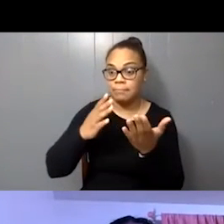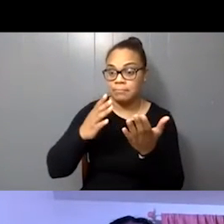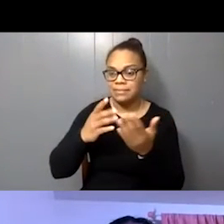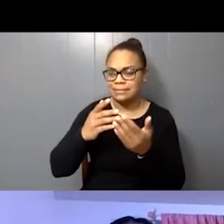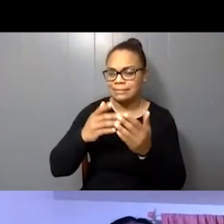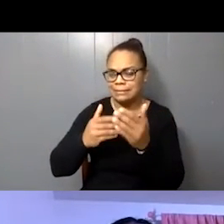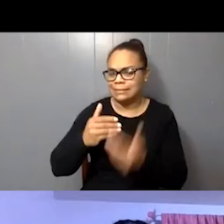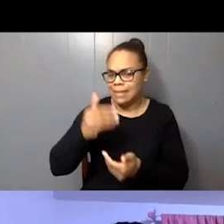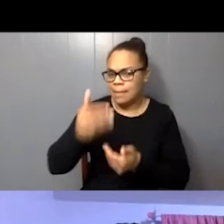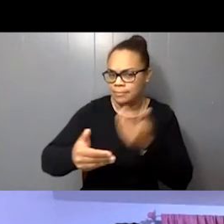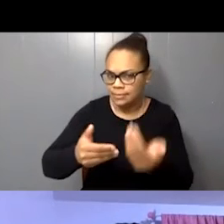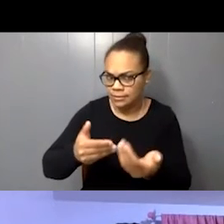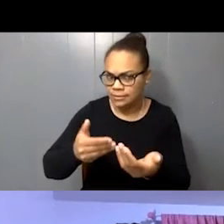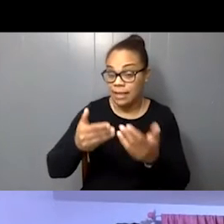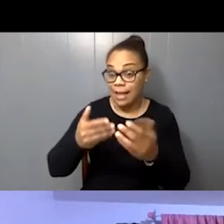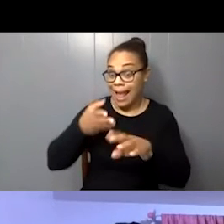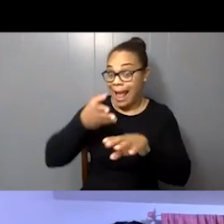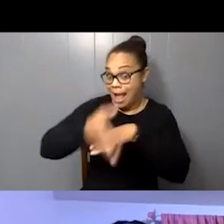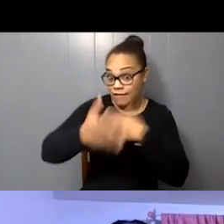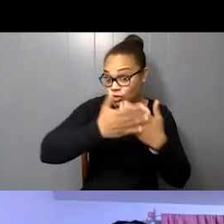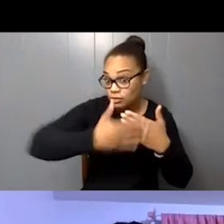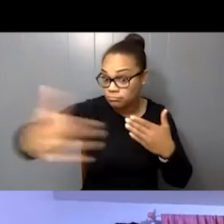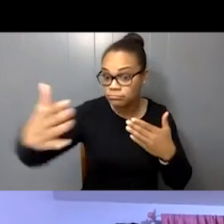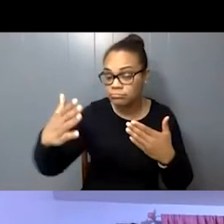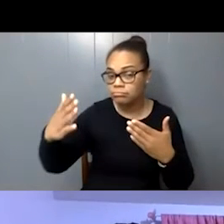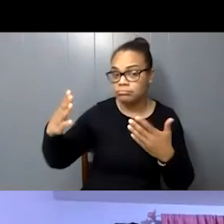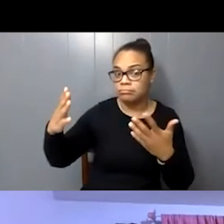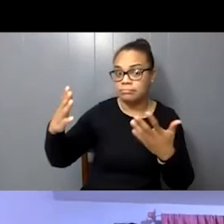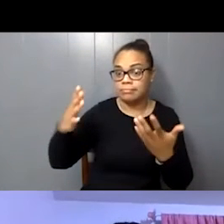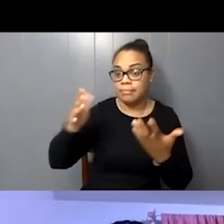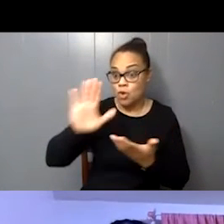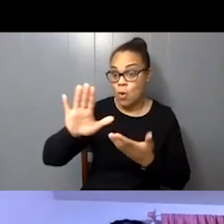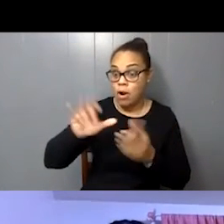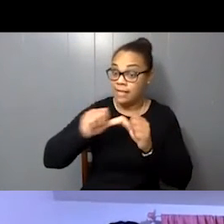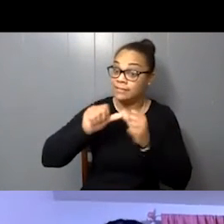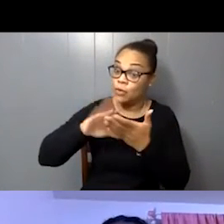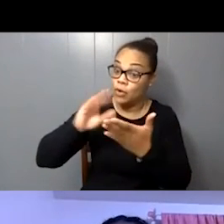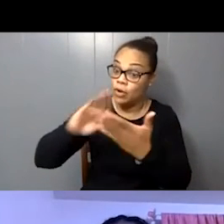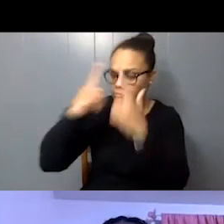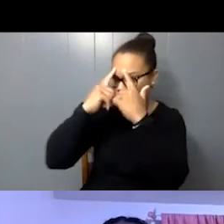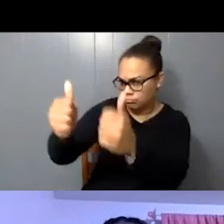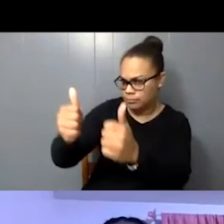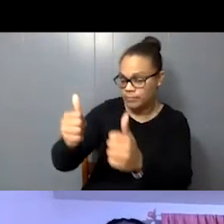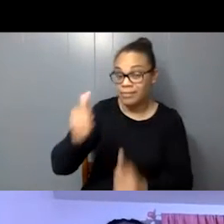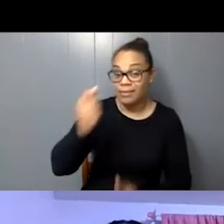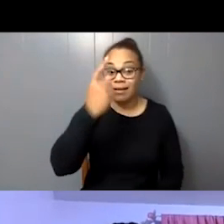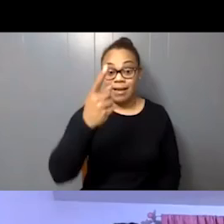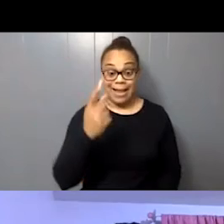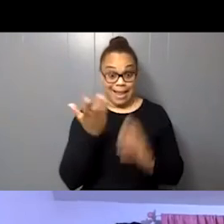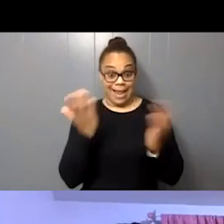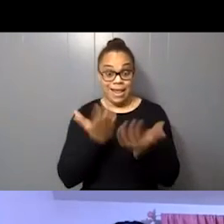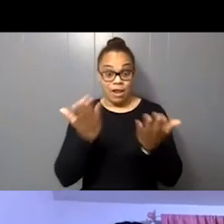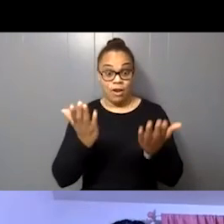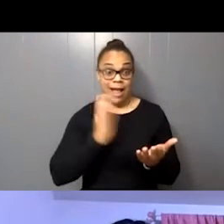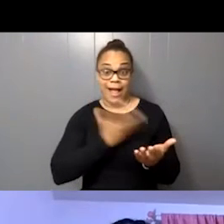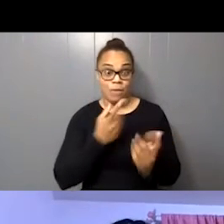to you. And our goal here isn't to tell you to accept it or to not accept it. It's just telling you